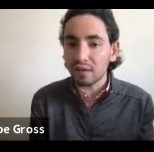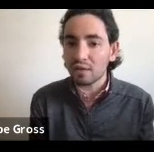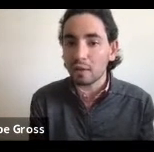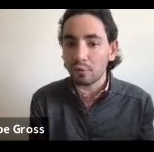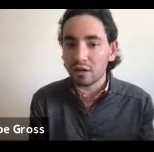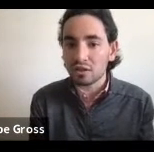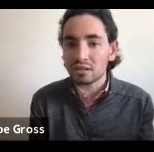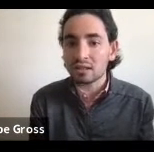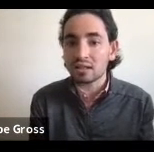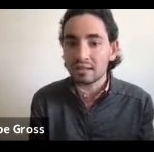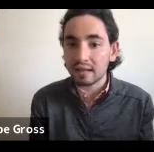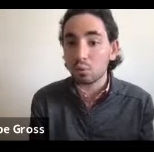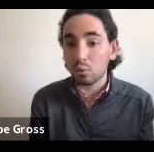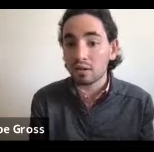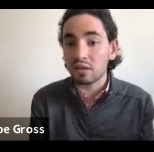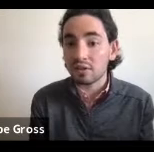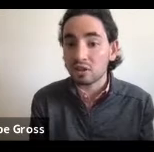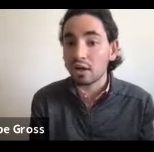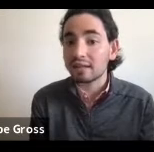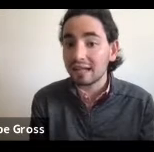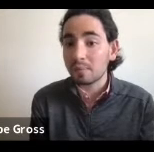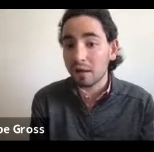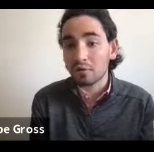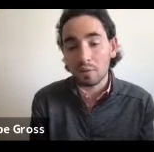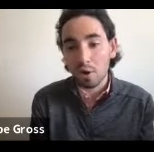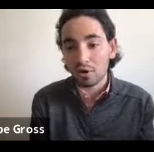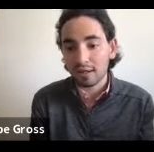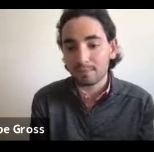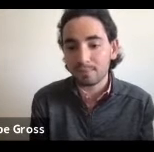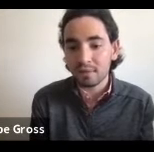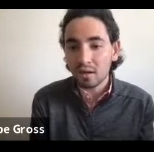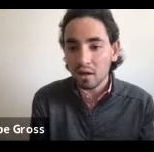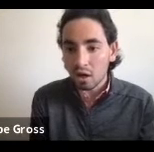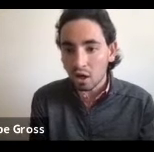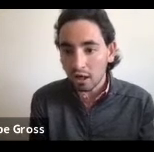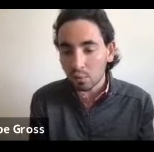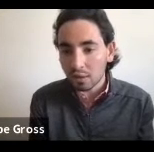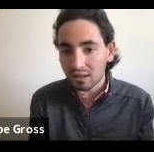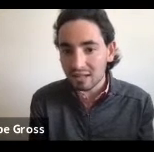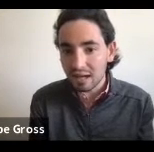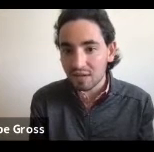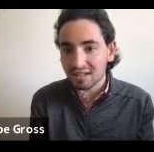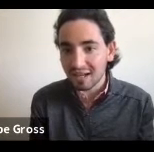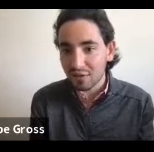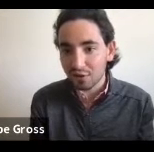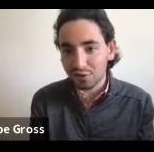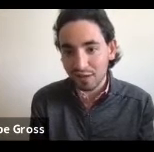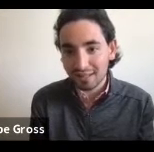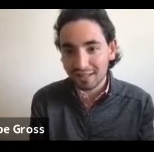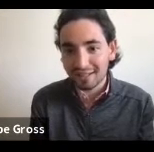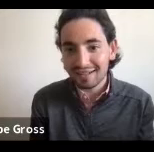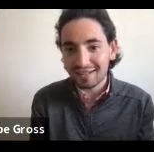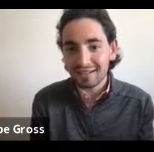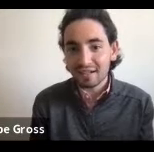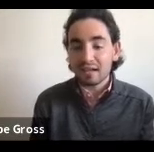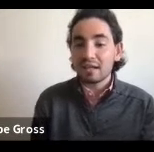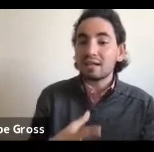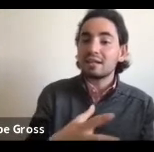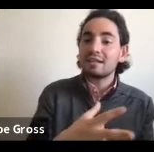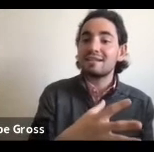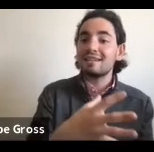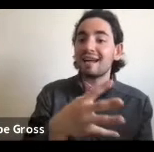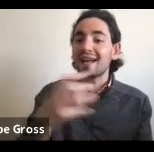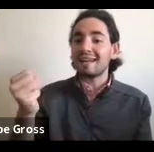music, but they can feel the vibrations and sign the words to the song, Take Me Out to the Ball Game. All right, we're gonna sign this together. Are you ready?